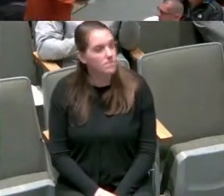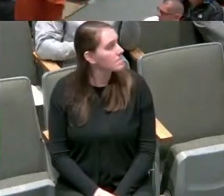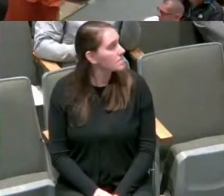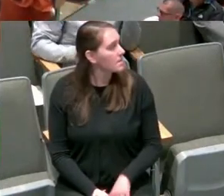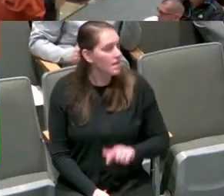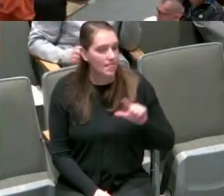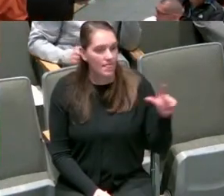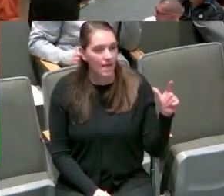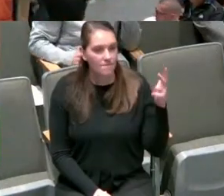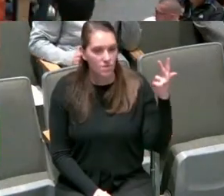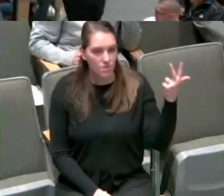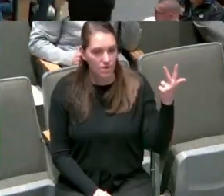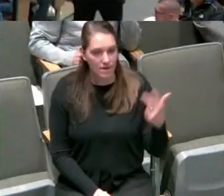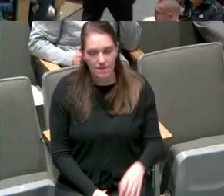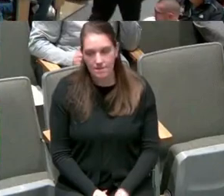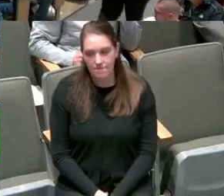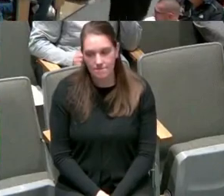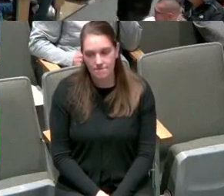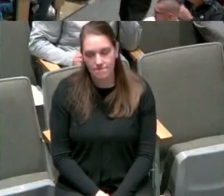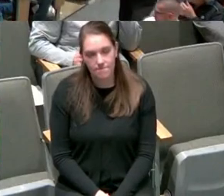left three